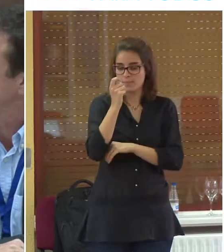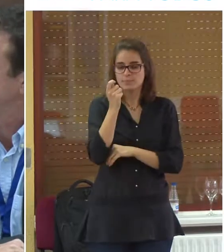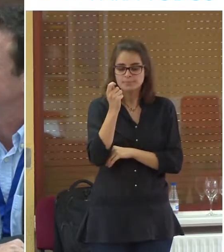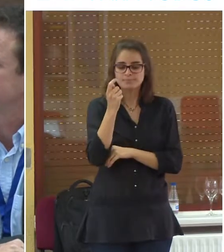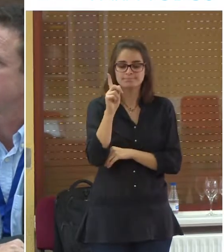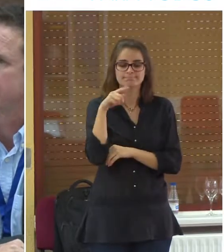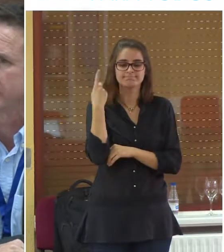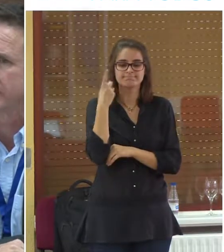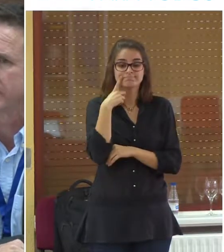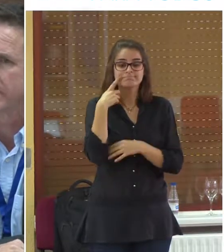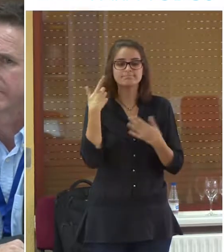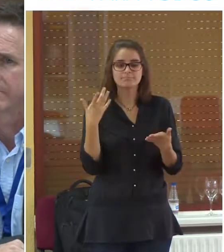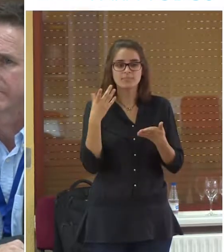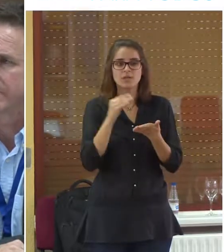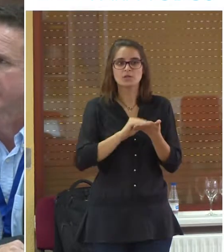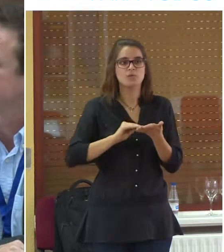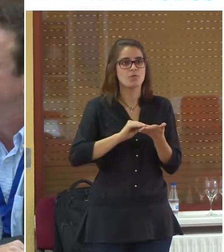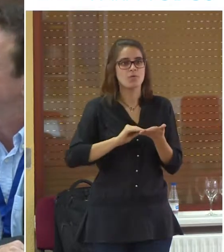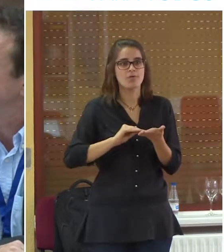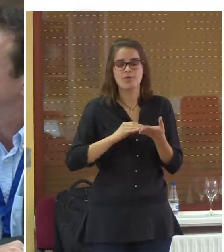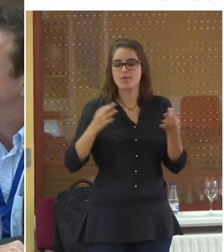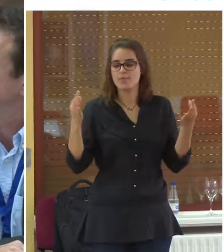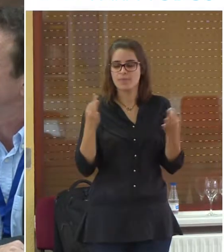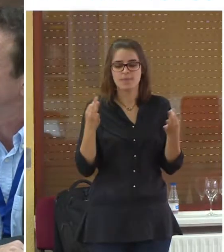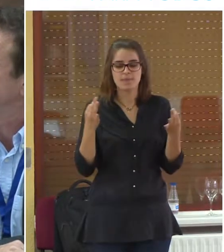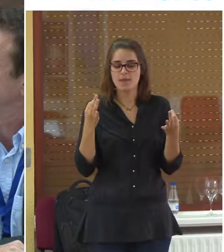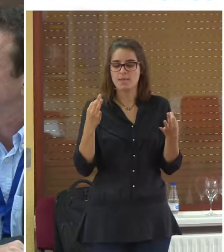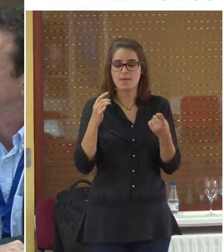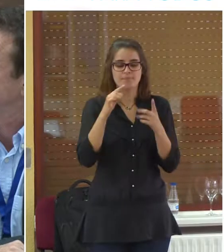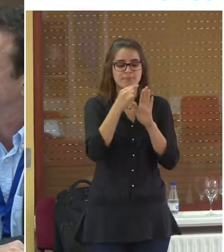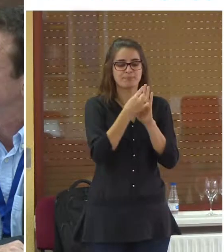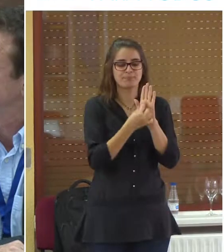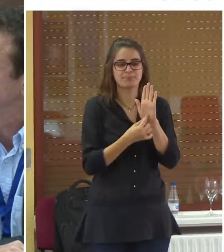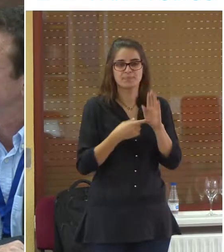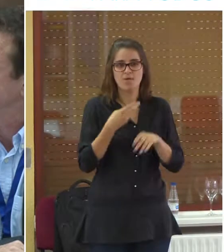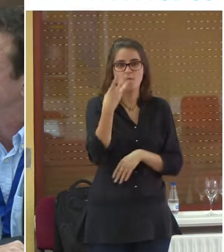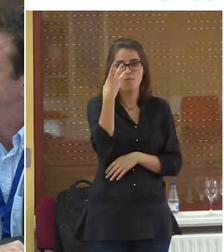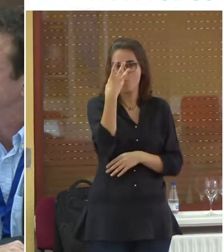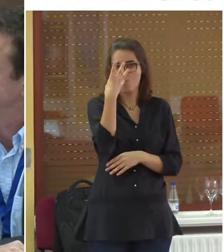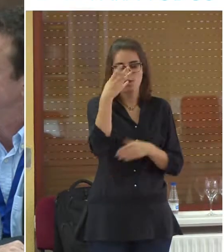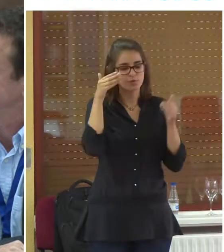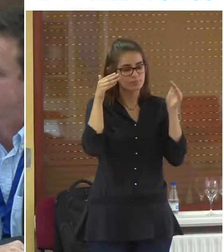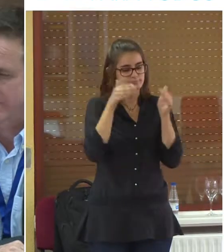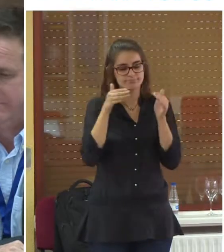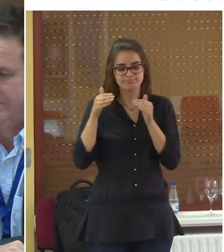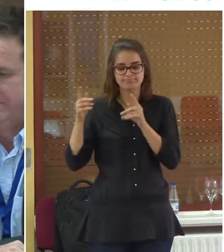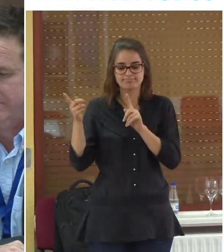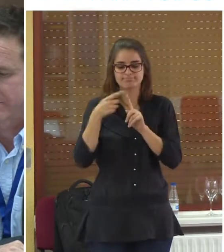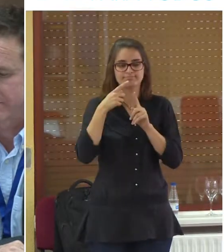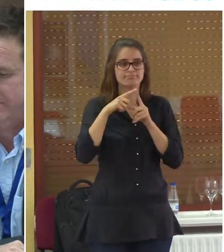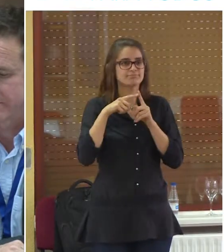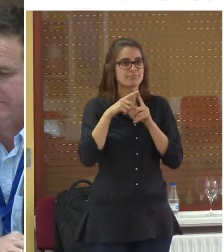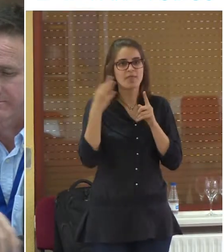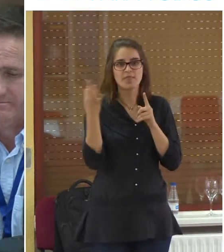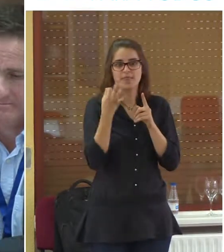realized that whatever the solution, it had to focus on 4 different aspects. Firstly,